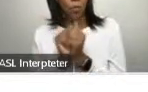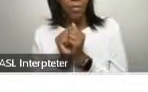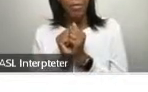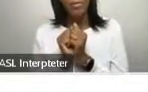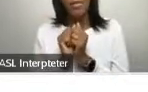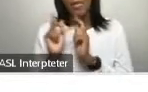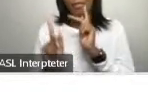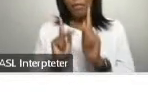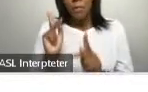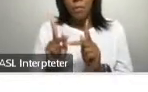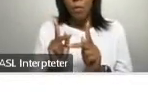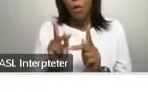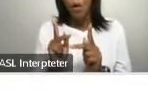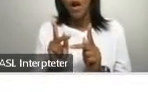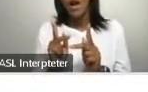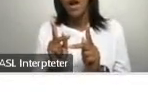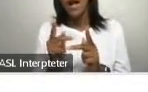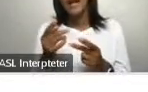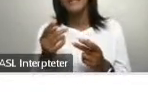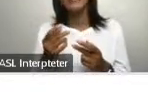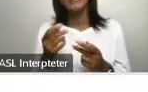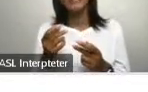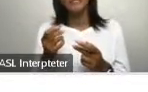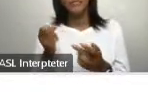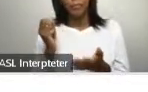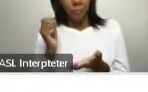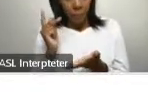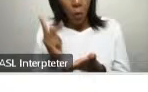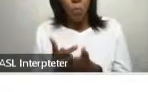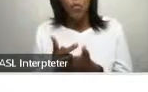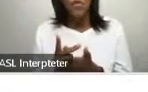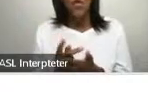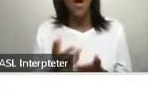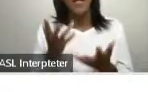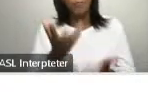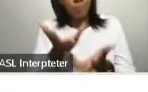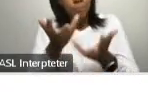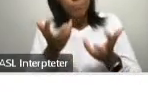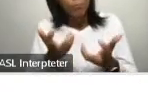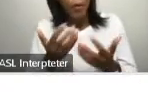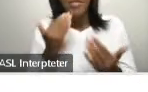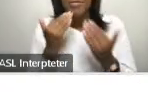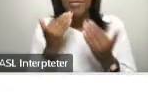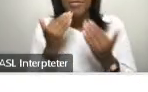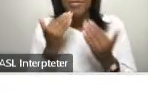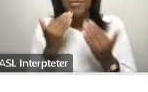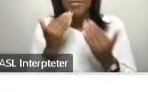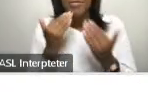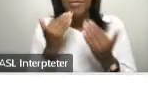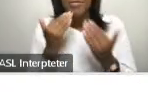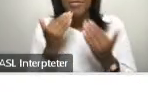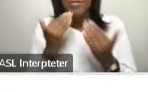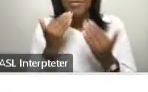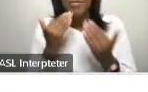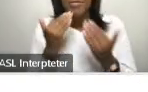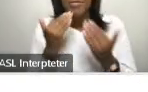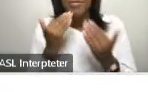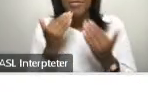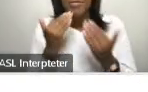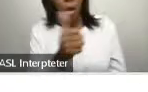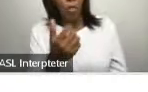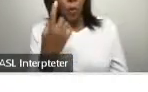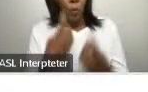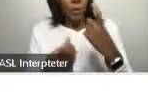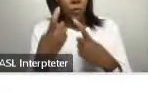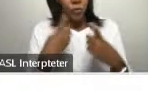concerns, their approval, and their desires. Thank you very kindly, Chair. Thank you, Vice Chair. Any other questions